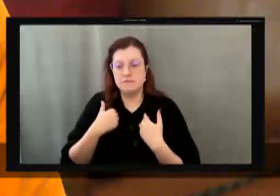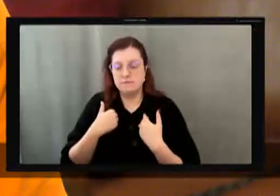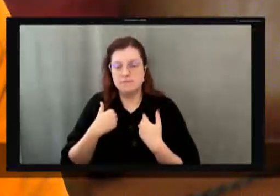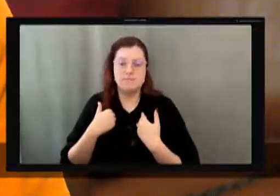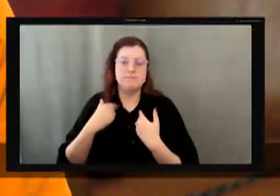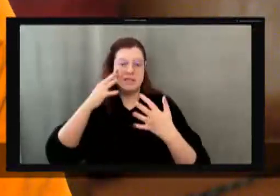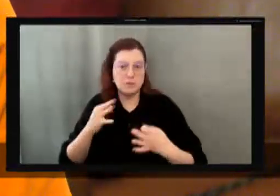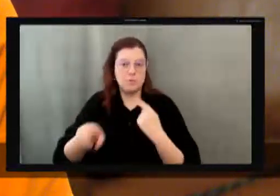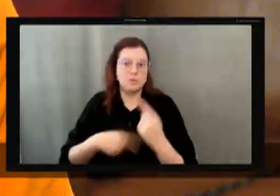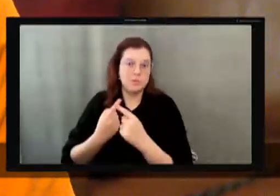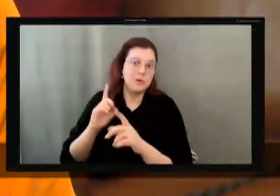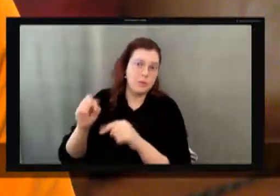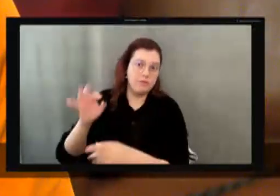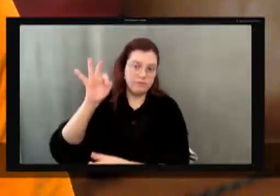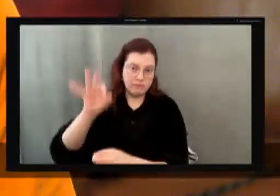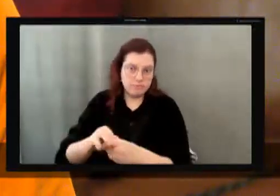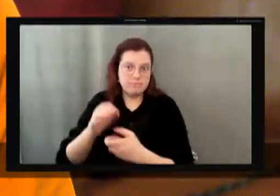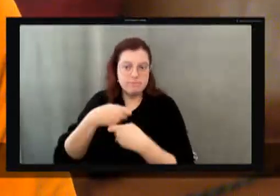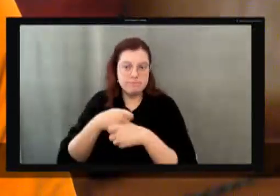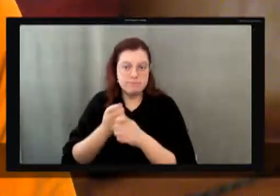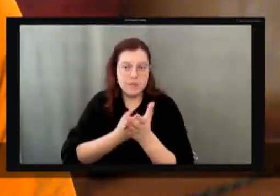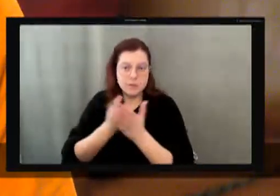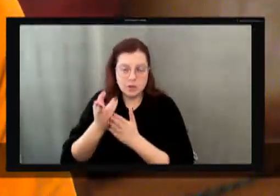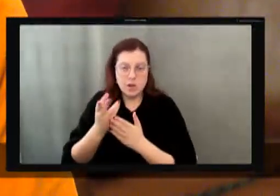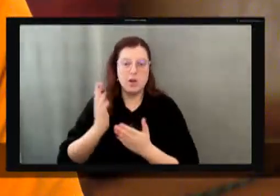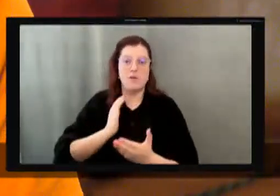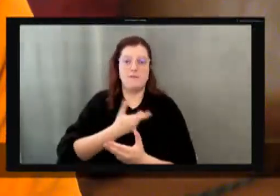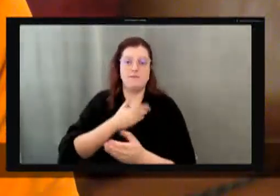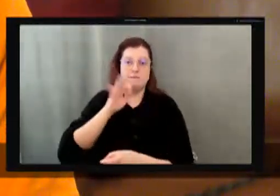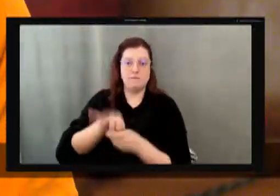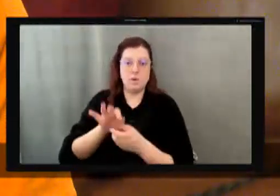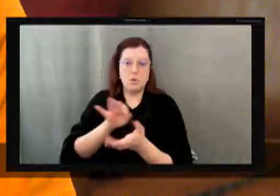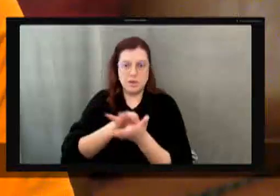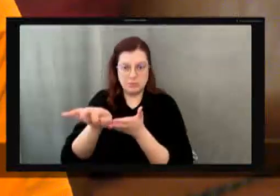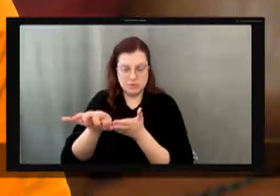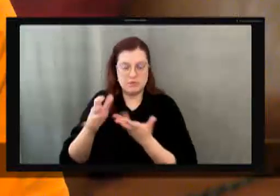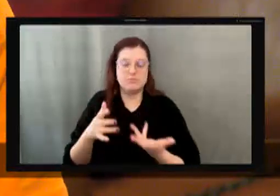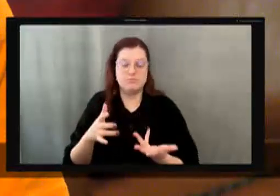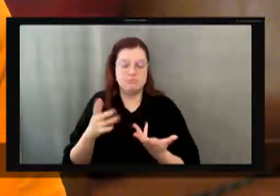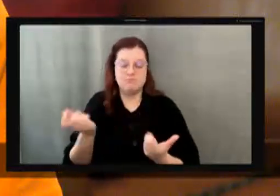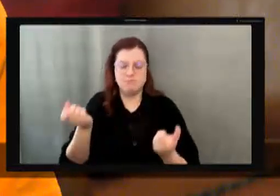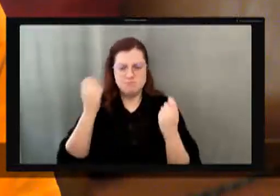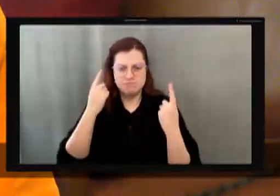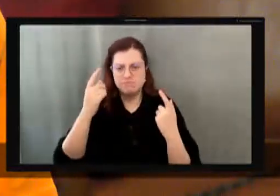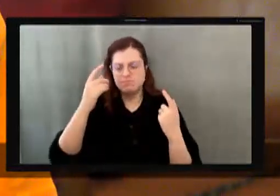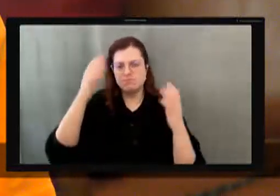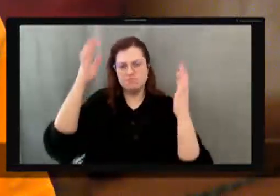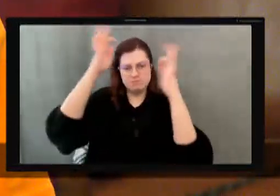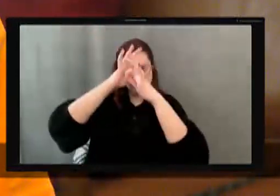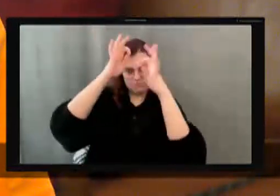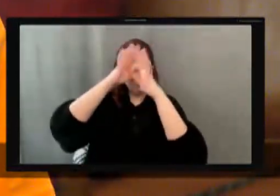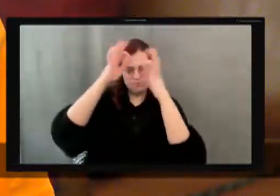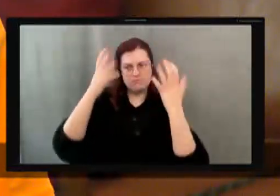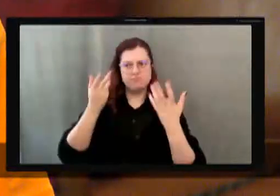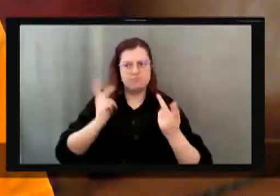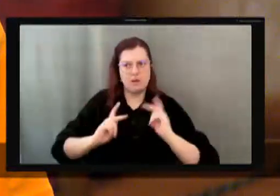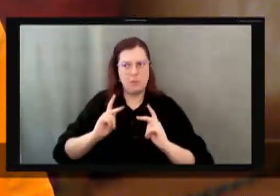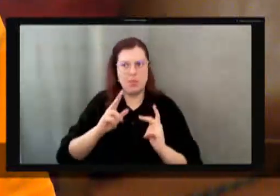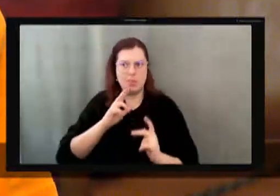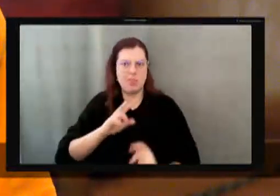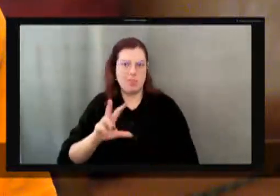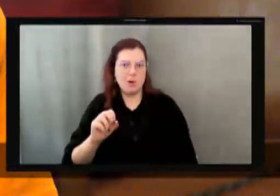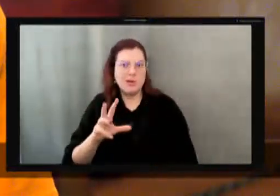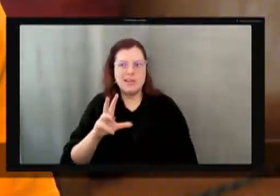ballot to make sure our vote counts. I don't understand the ignorance. There's people that's like in their 30s and